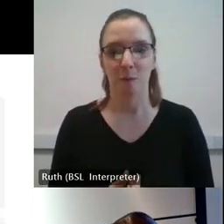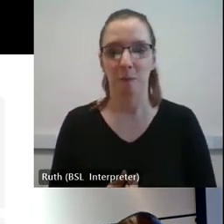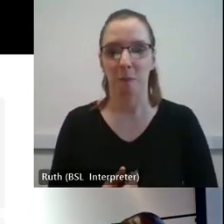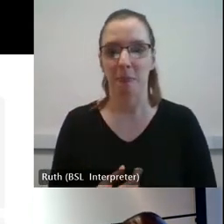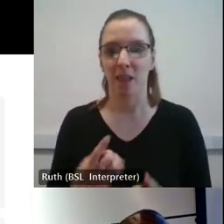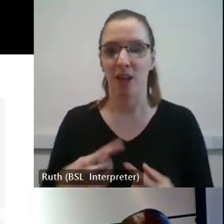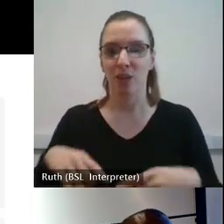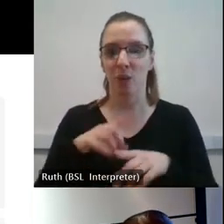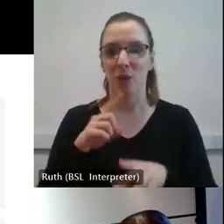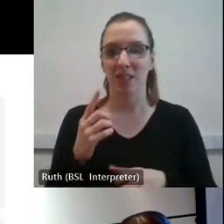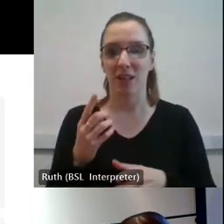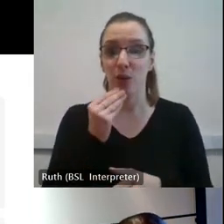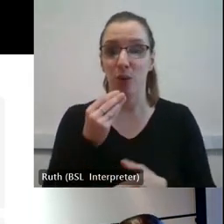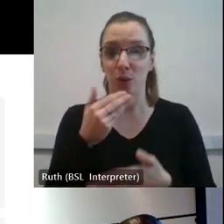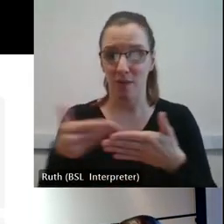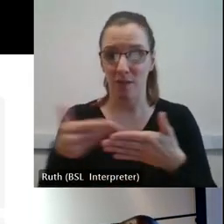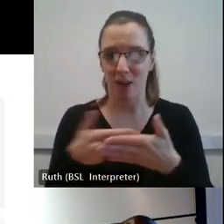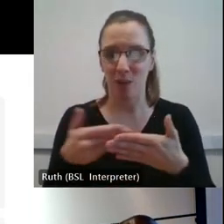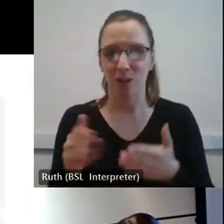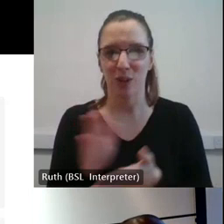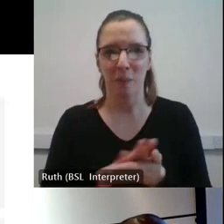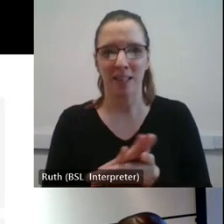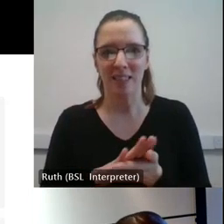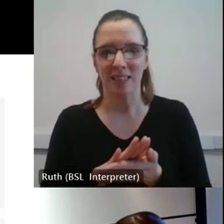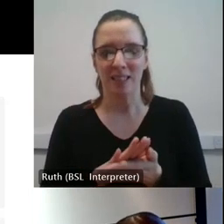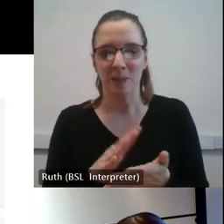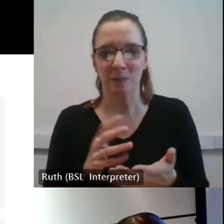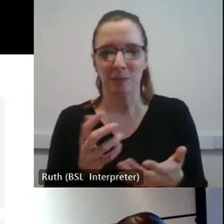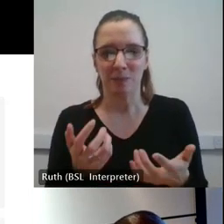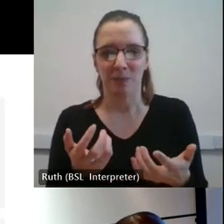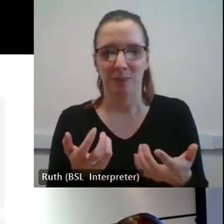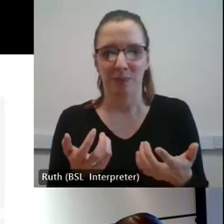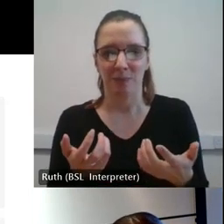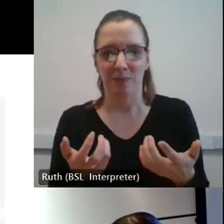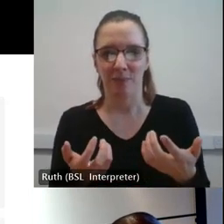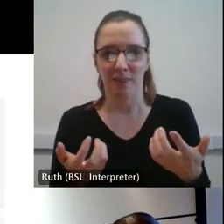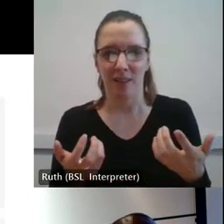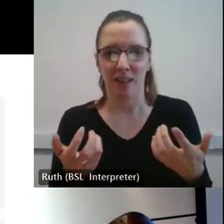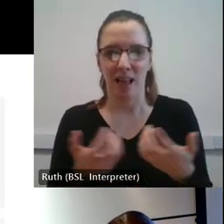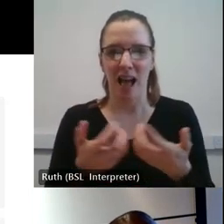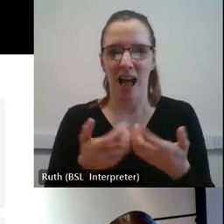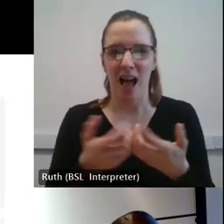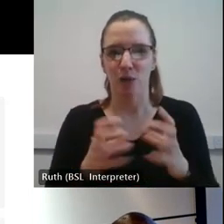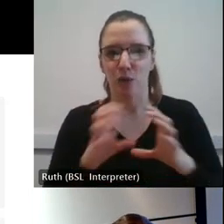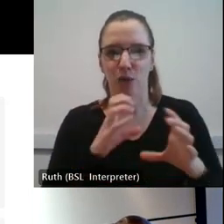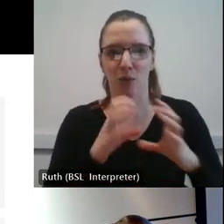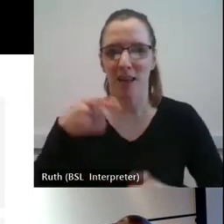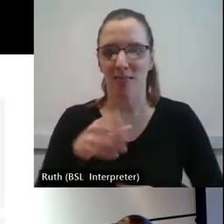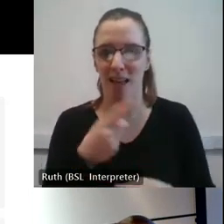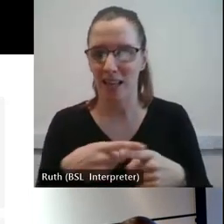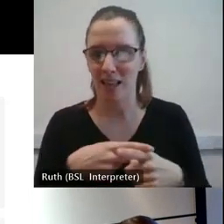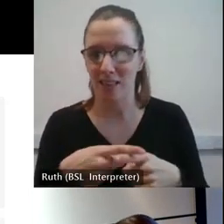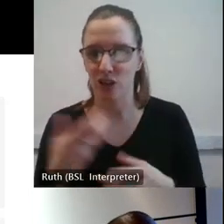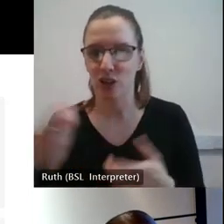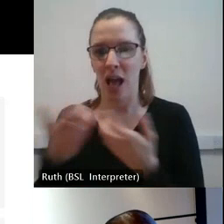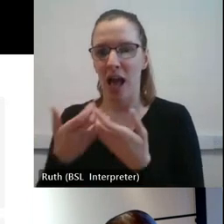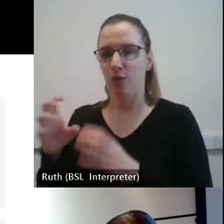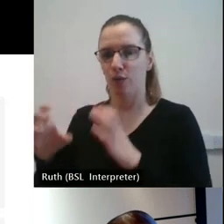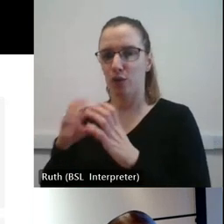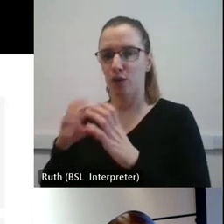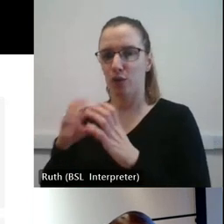say that use of language will be like, you know, how do you communicate this in English? And then how do you communicate this in